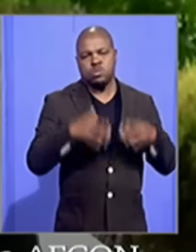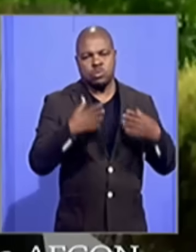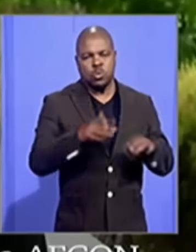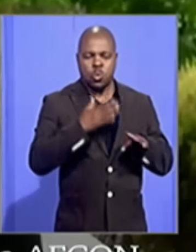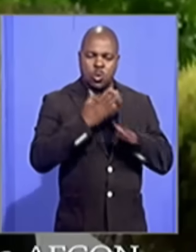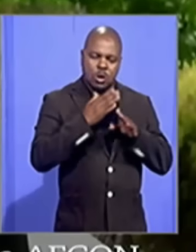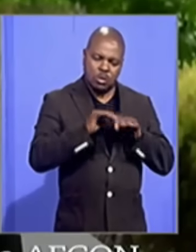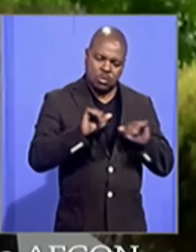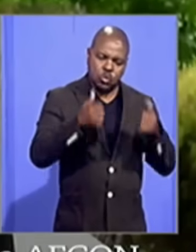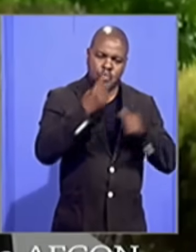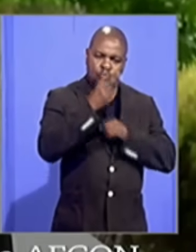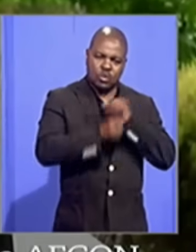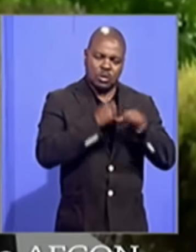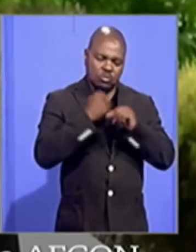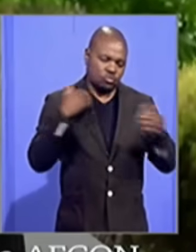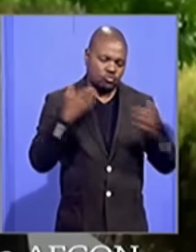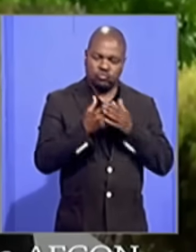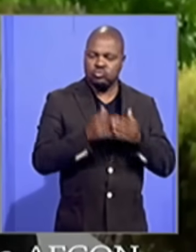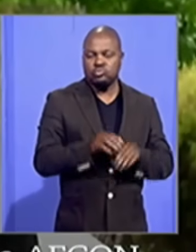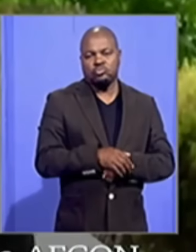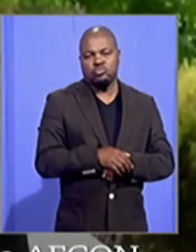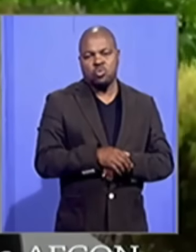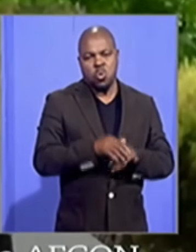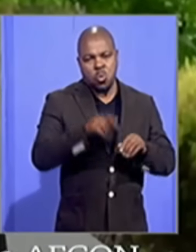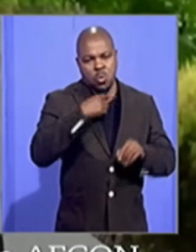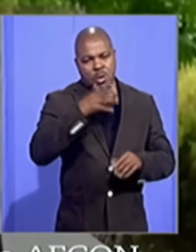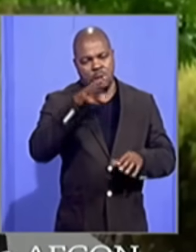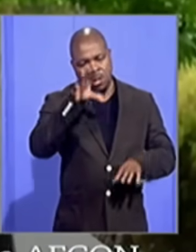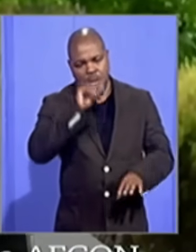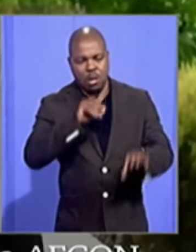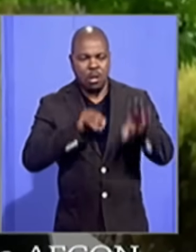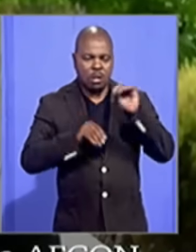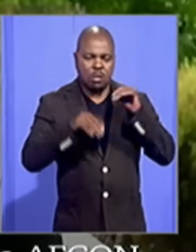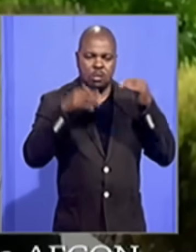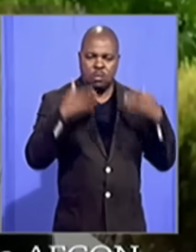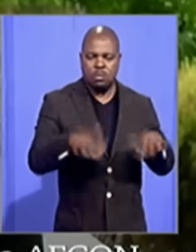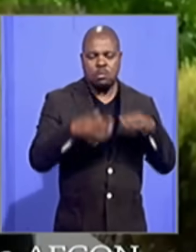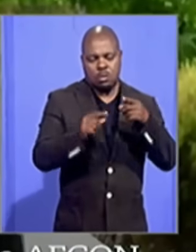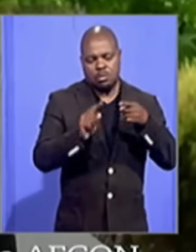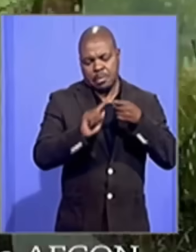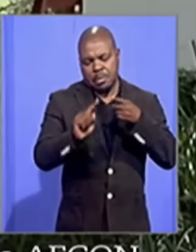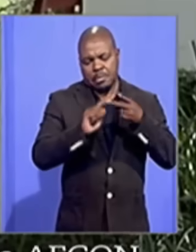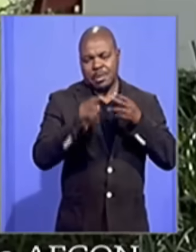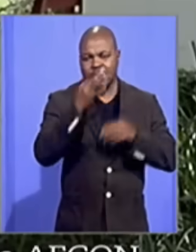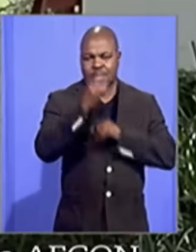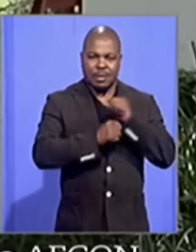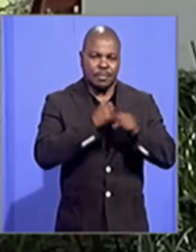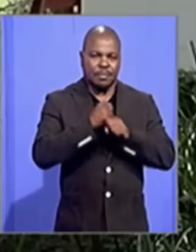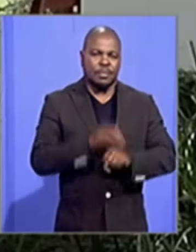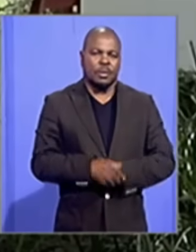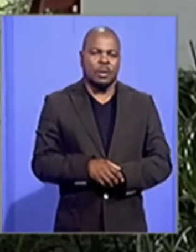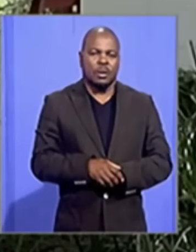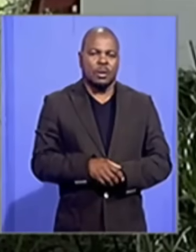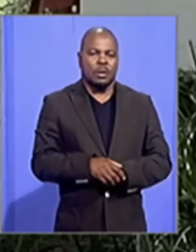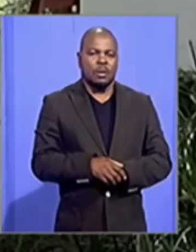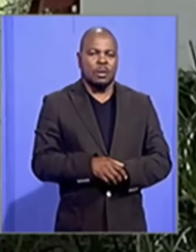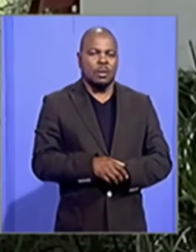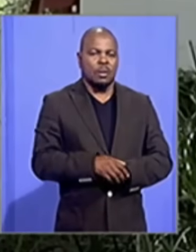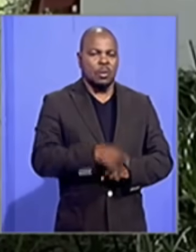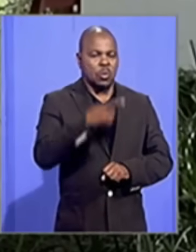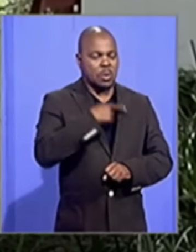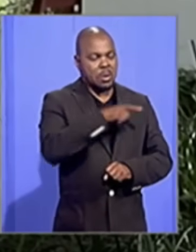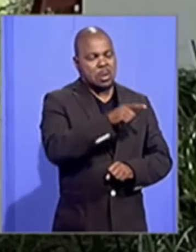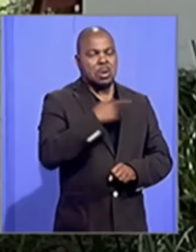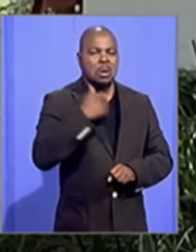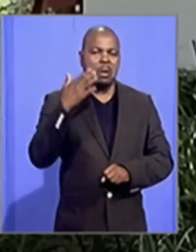good work over the last 2 years or so. We've learned valuable lessons, you know, over the last few years. I did it well. Certainly Tunisia in the